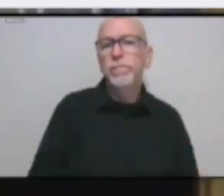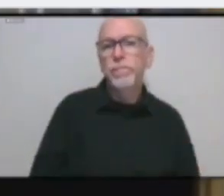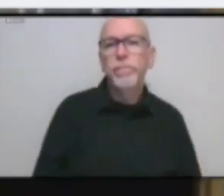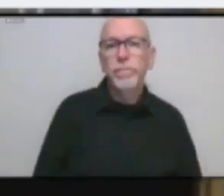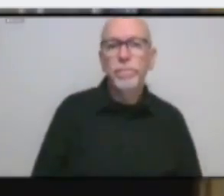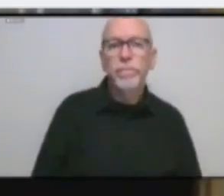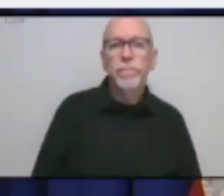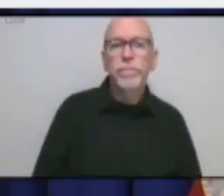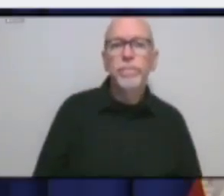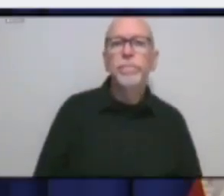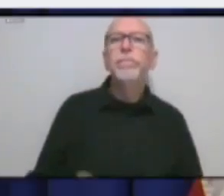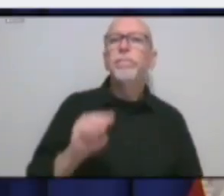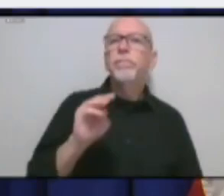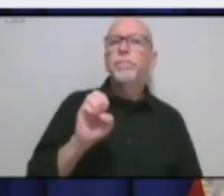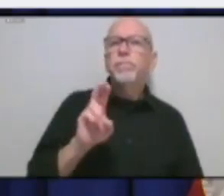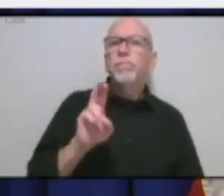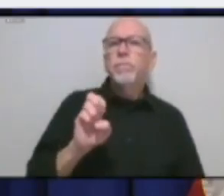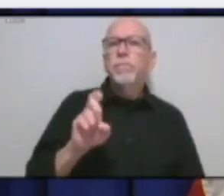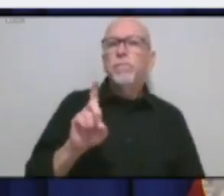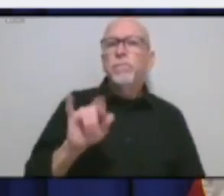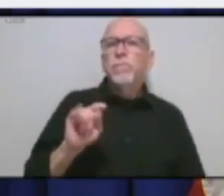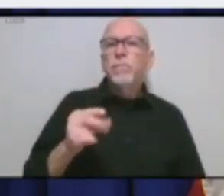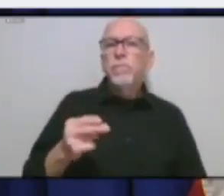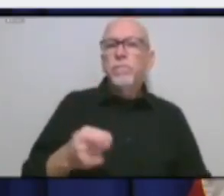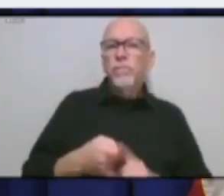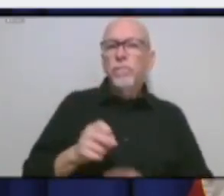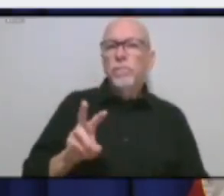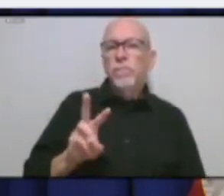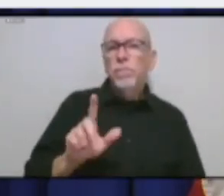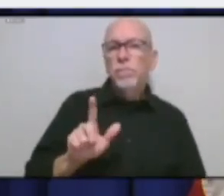Meredith with WLFI.